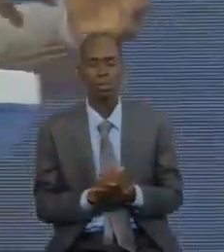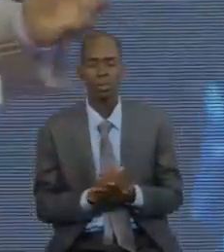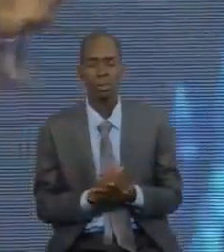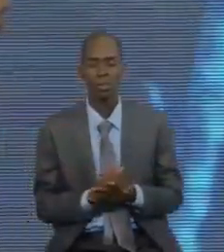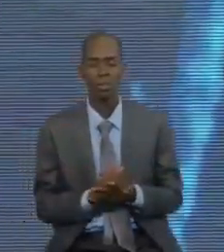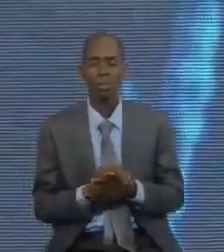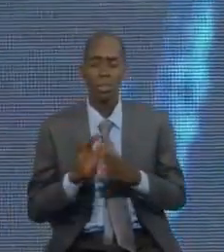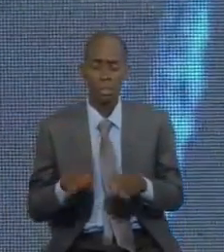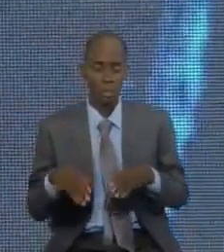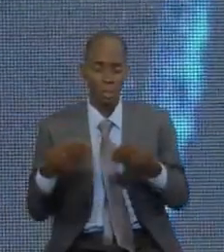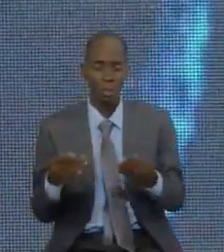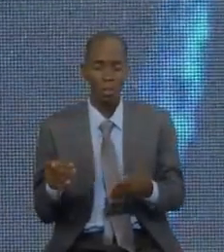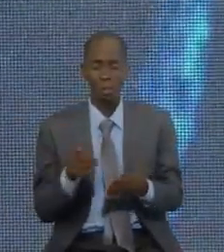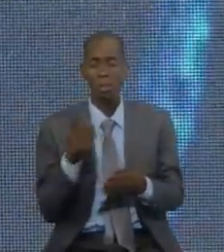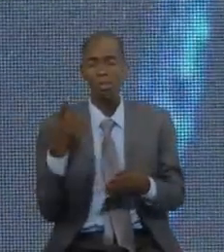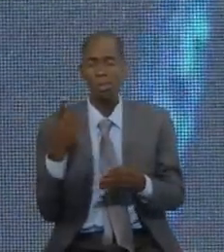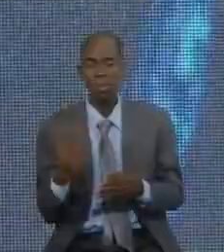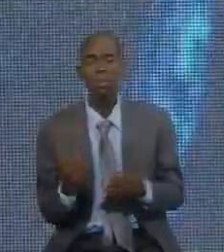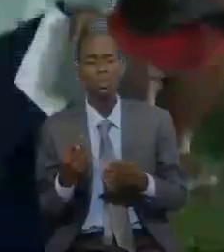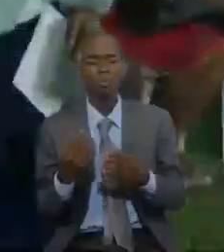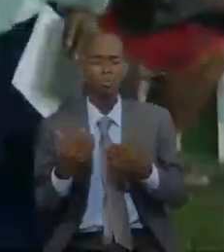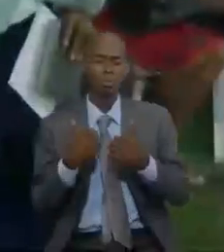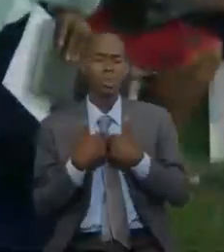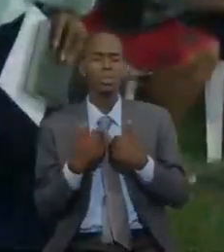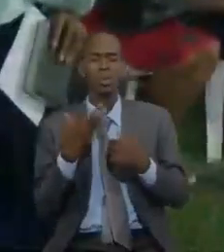Grant them the possession of a new life.